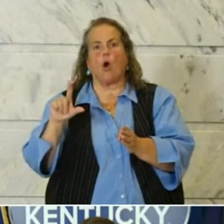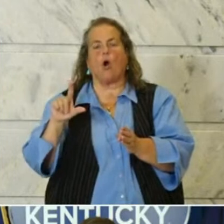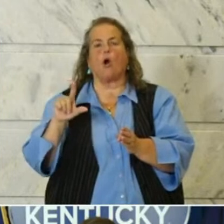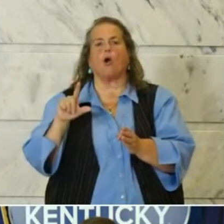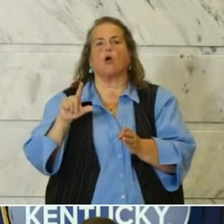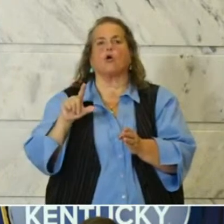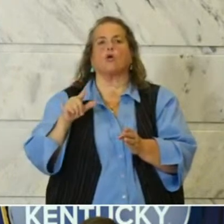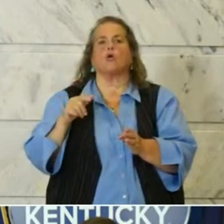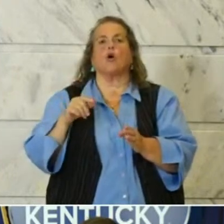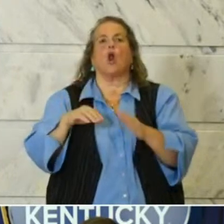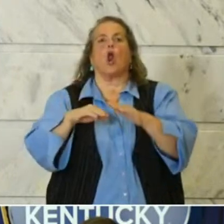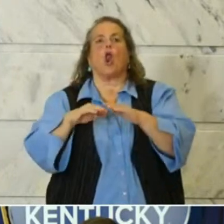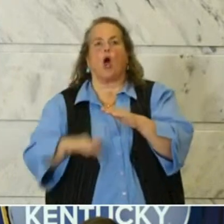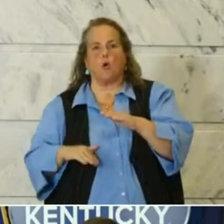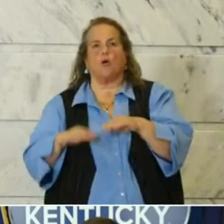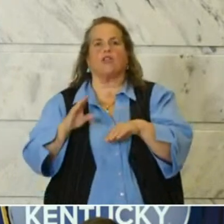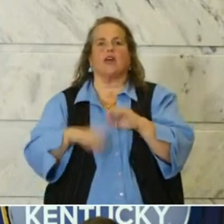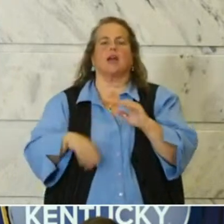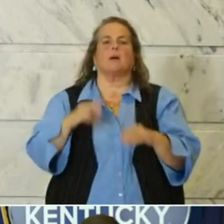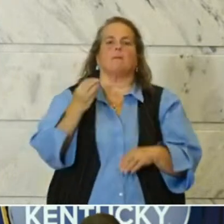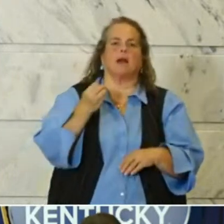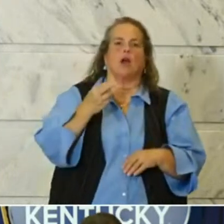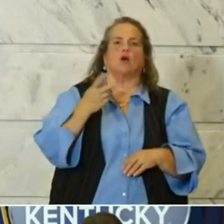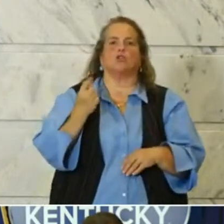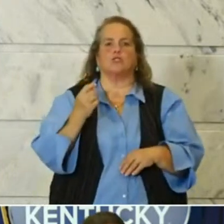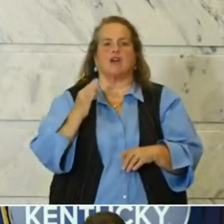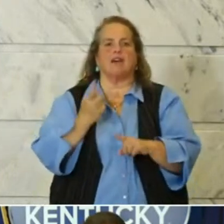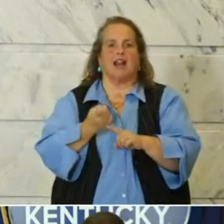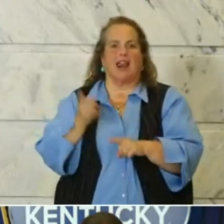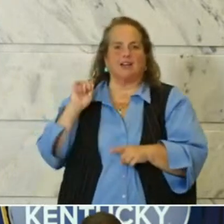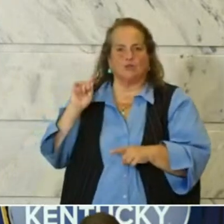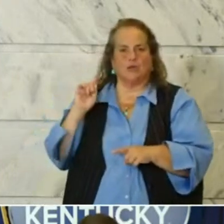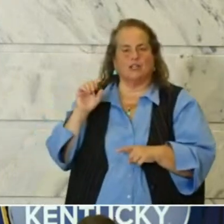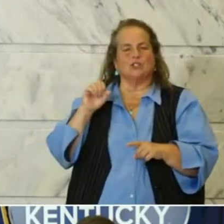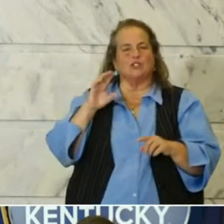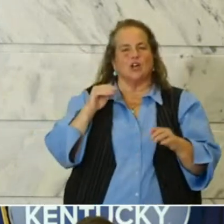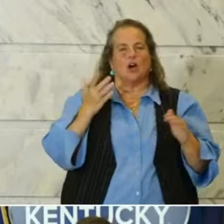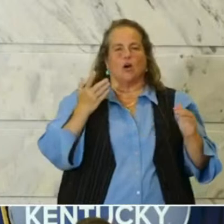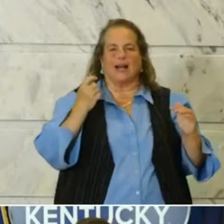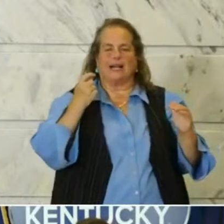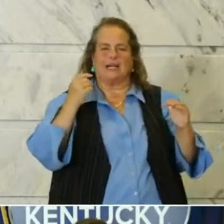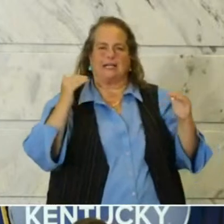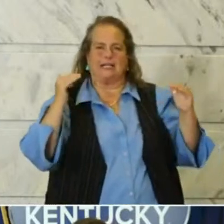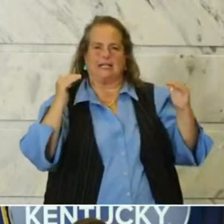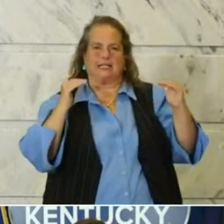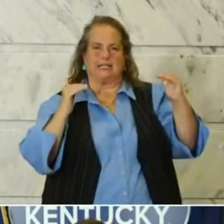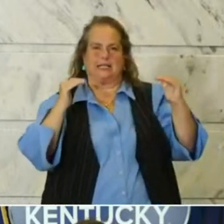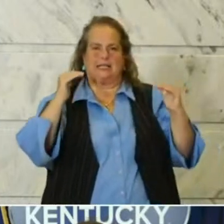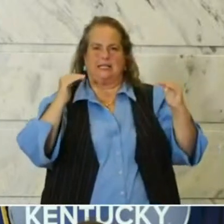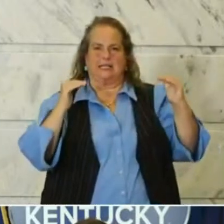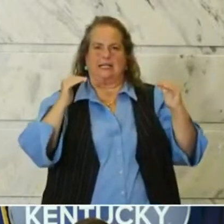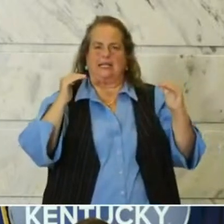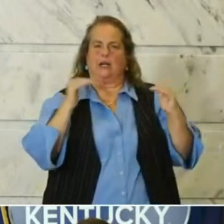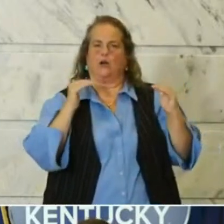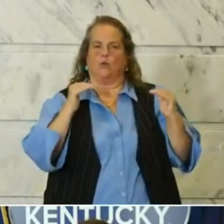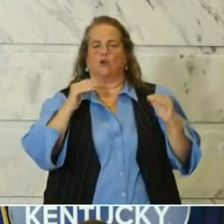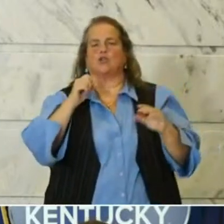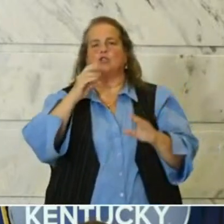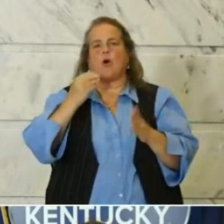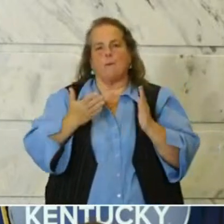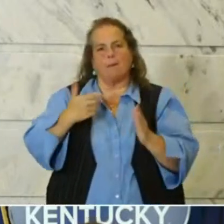positive cases lower than Monday or Tuesday of last week. We just had one big day and one relatively small